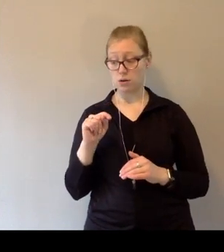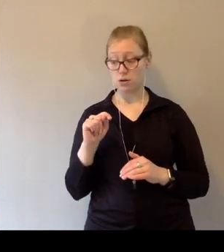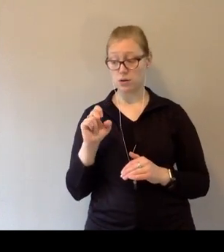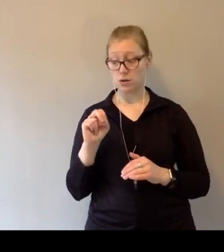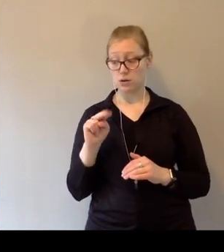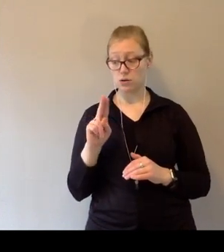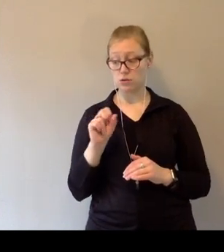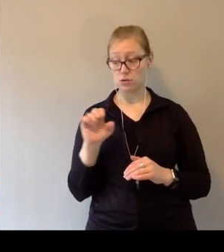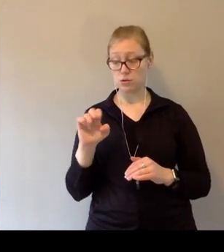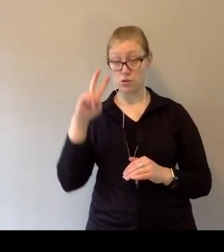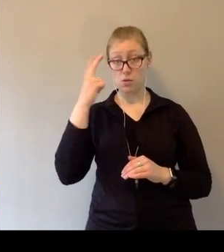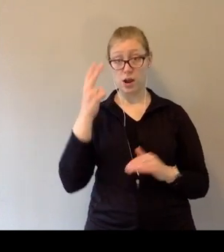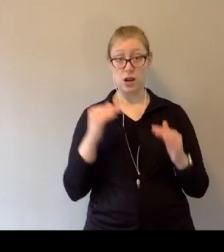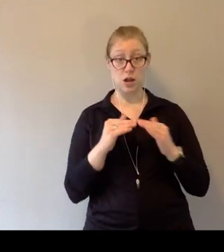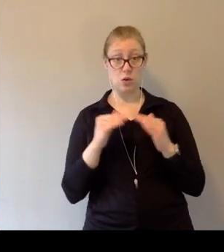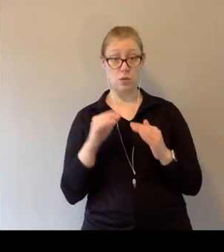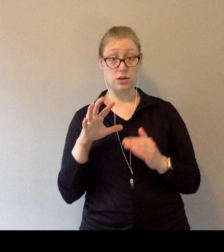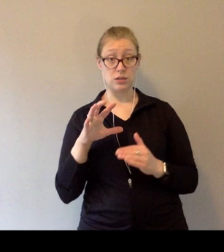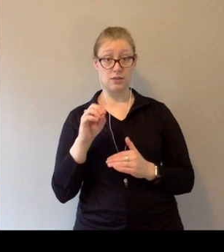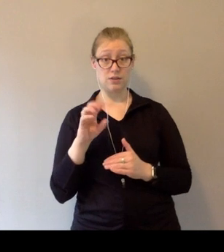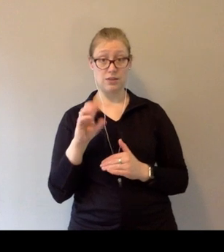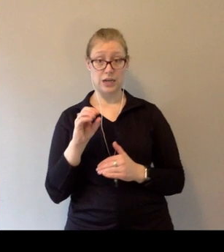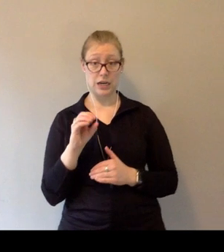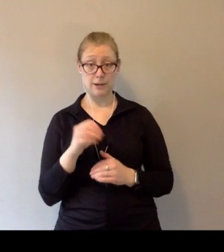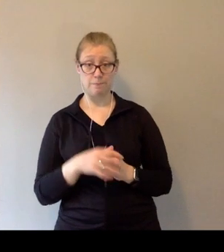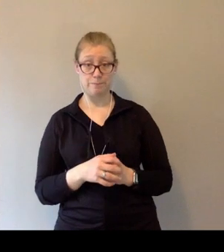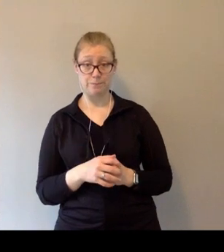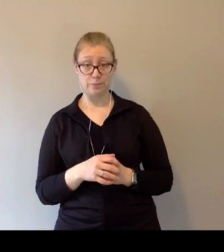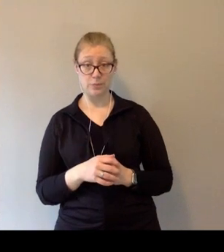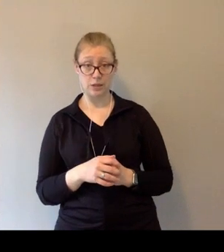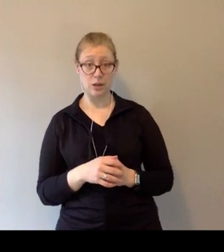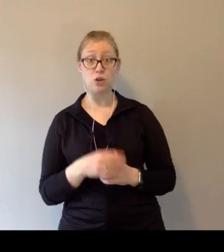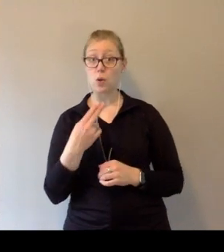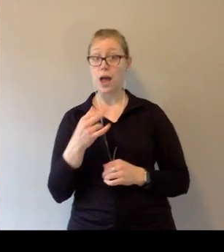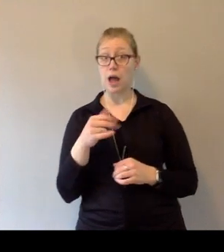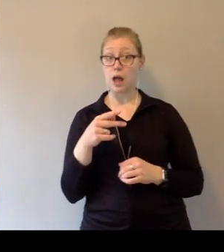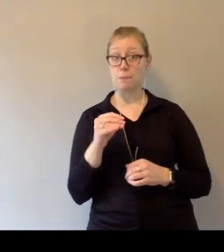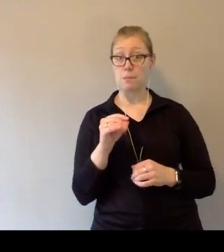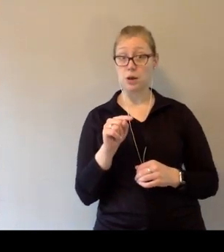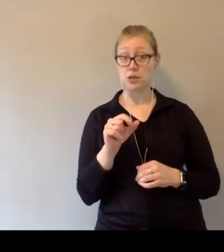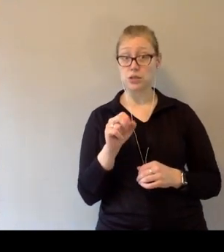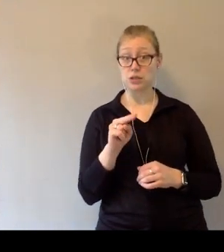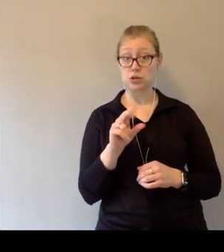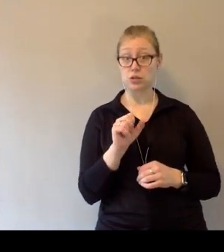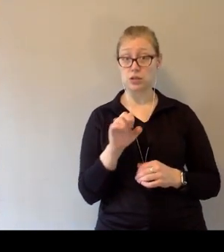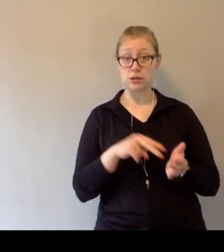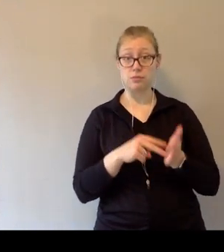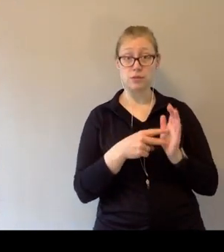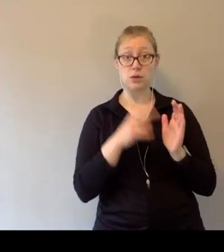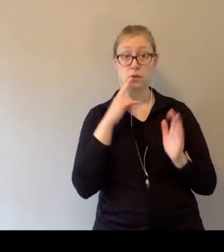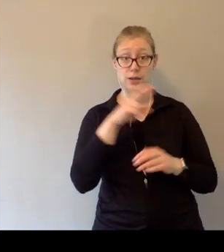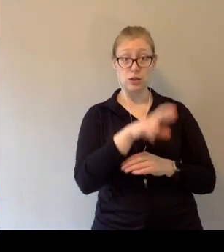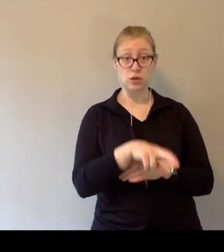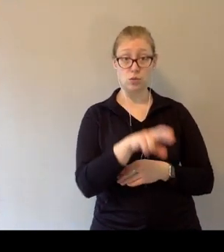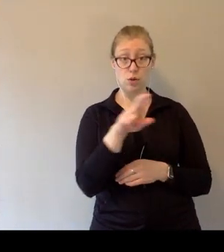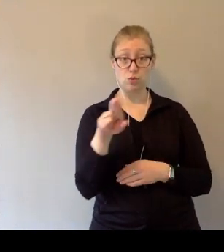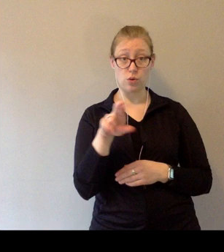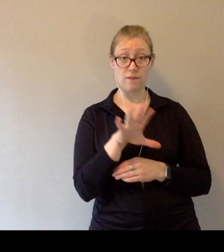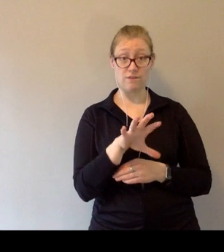the hypotenuse is going to be the square root of that. So the hypotenuse is going to be the square root of